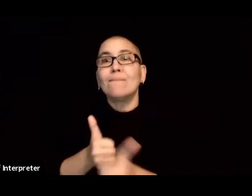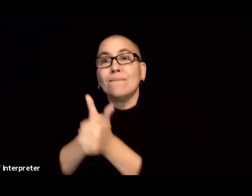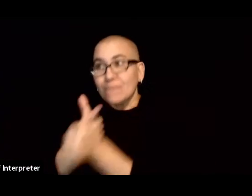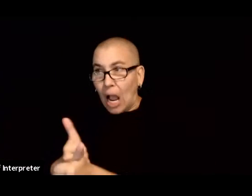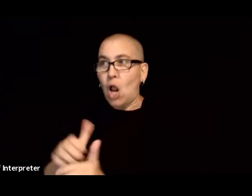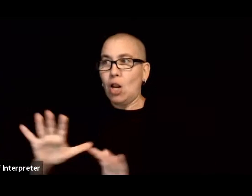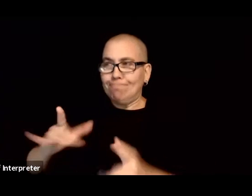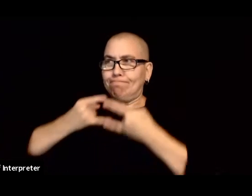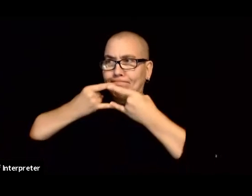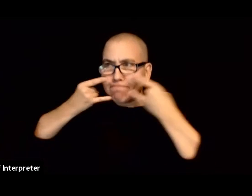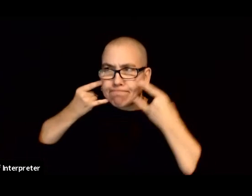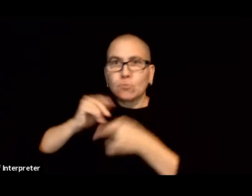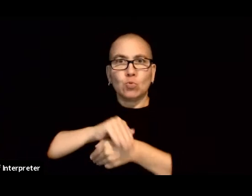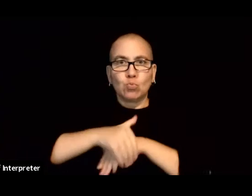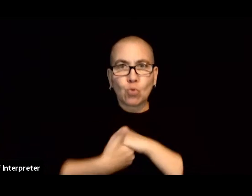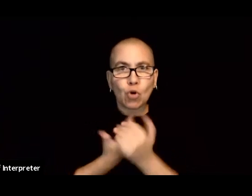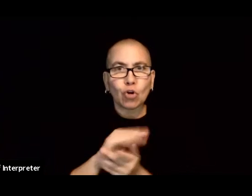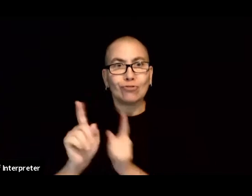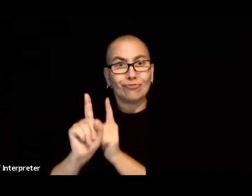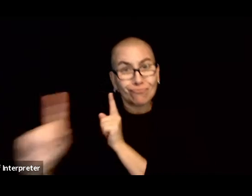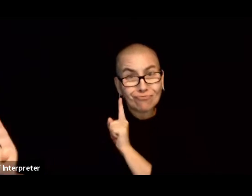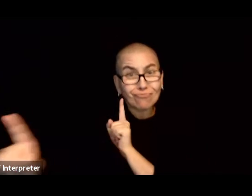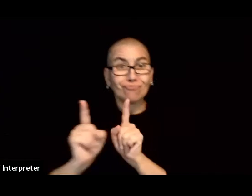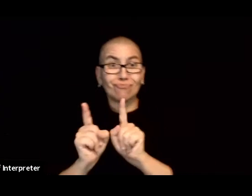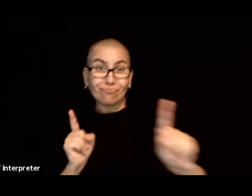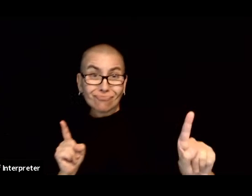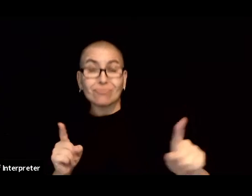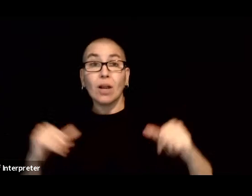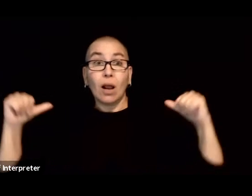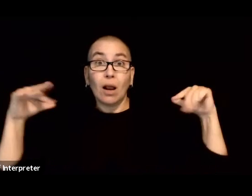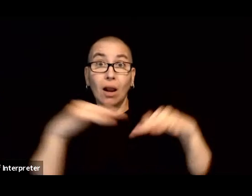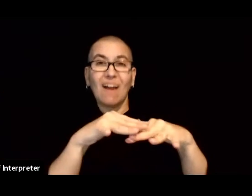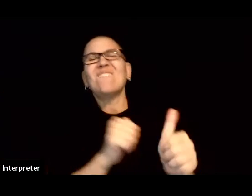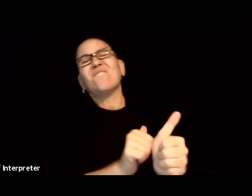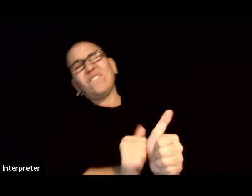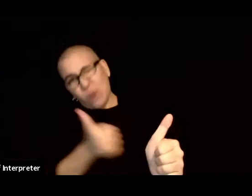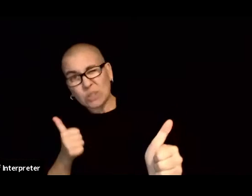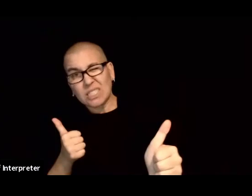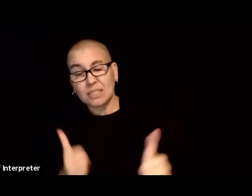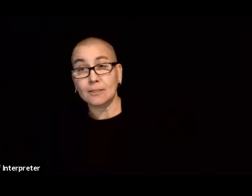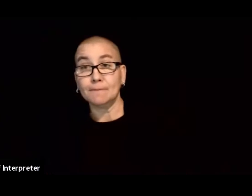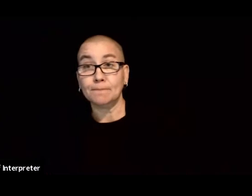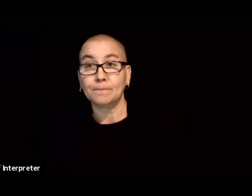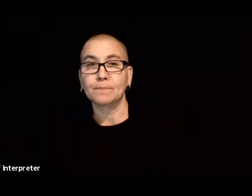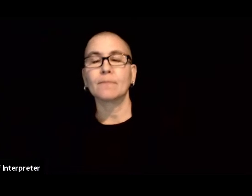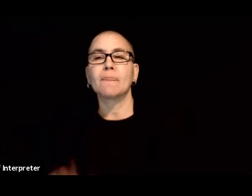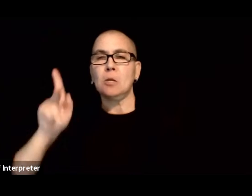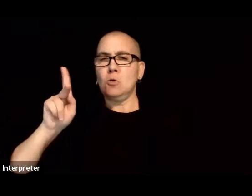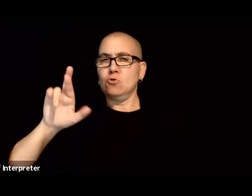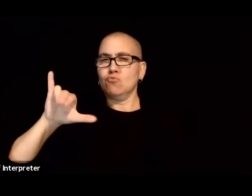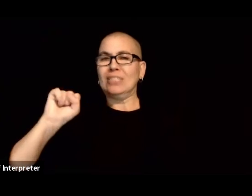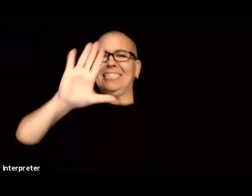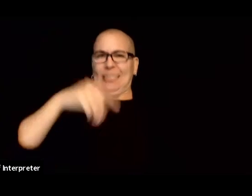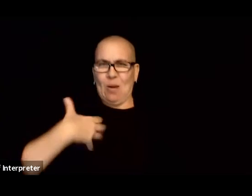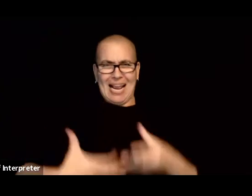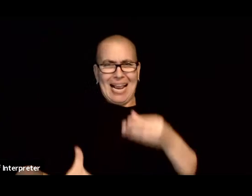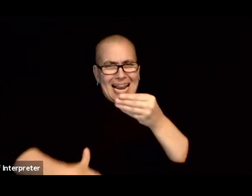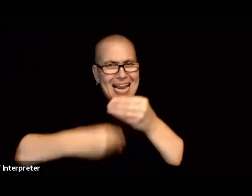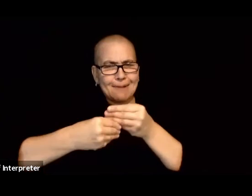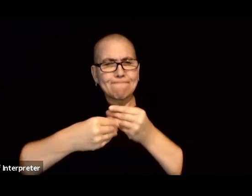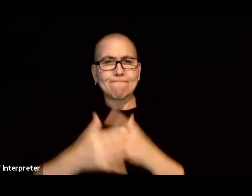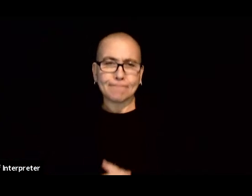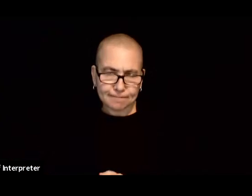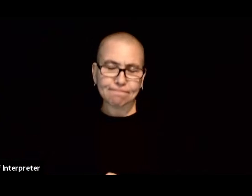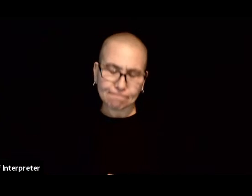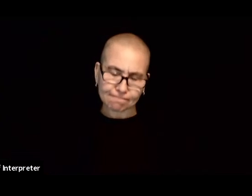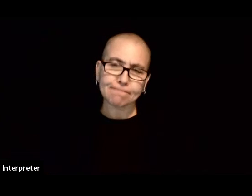we're all making day to day. Yeah, and this is Chris. I'll just add to that the commissioner and I had an opportunity to